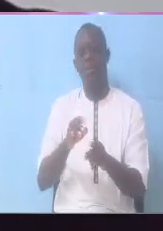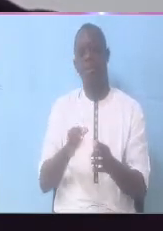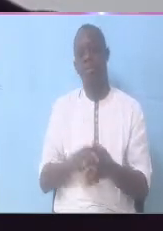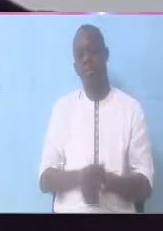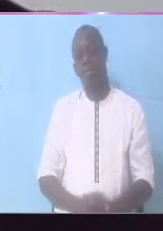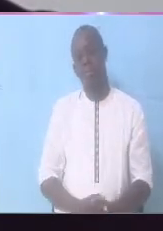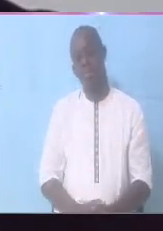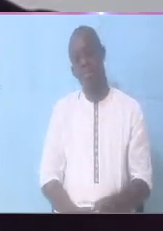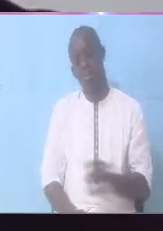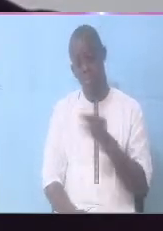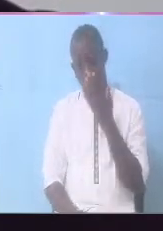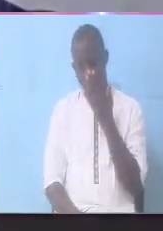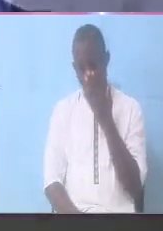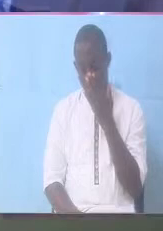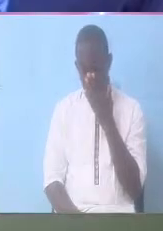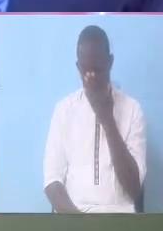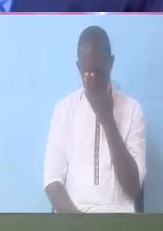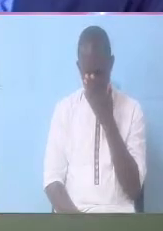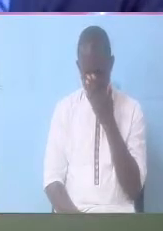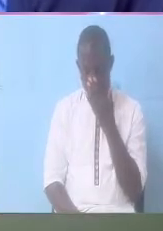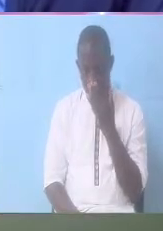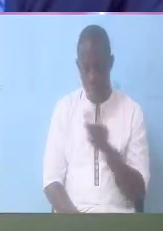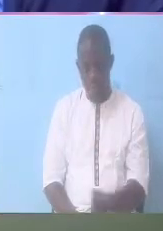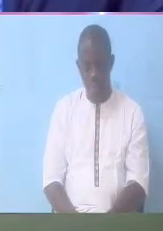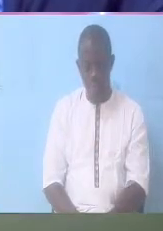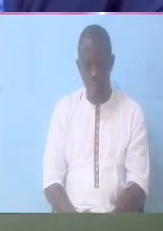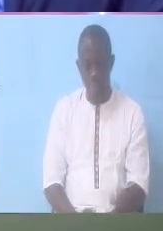That's it, sir. Okay.